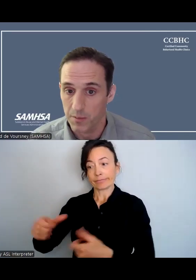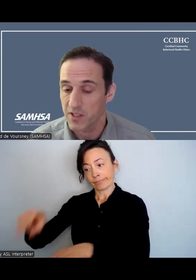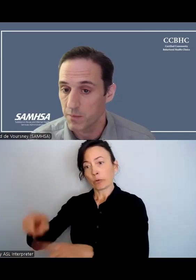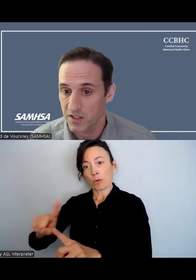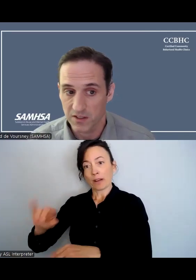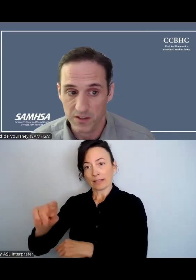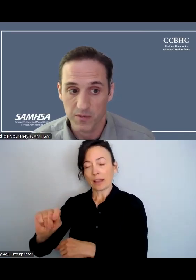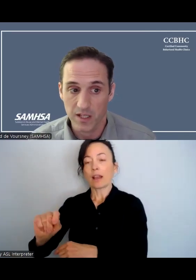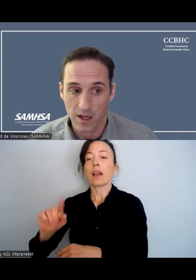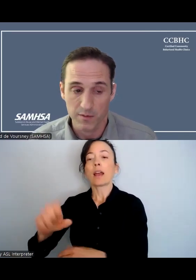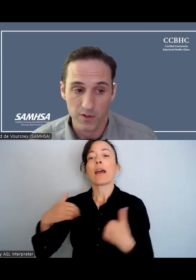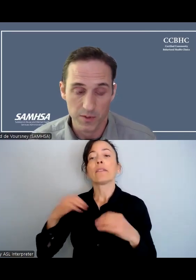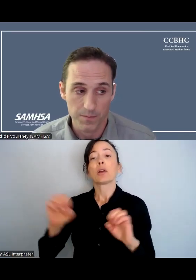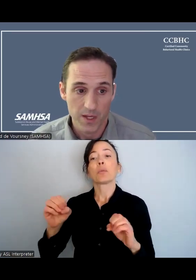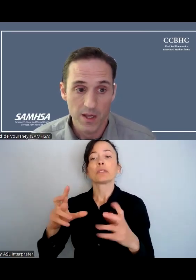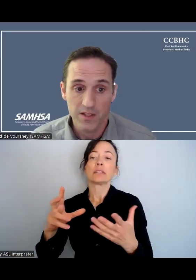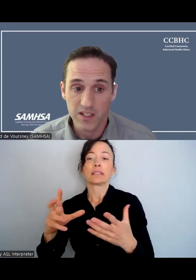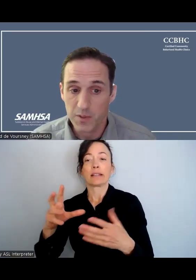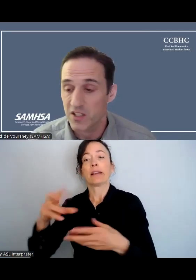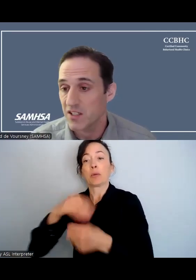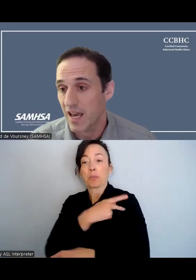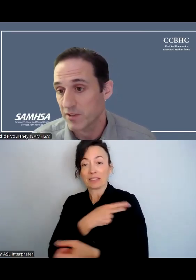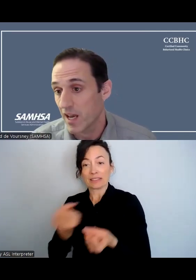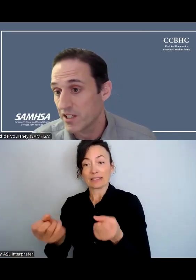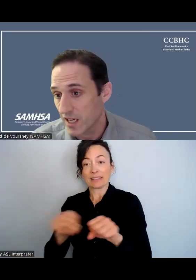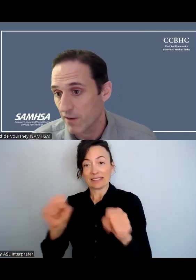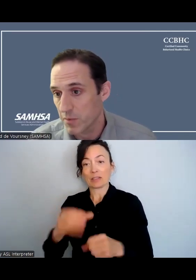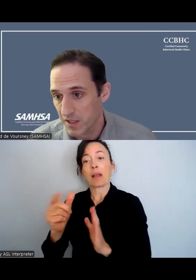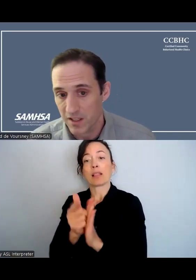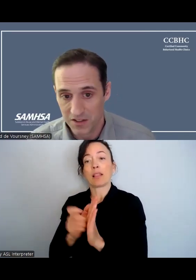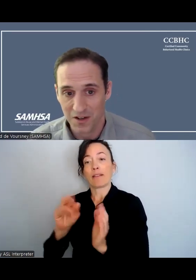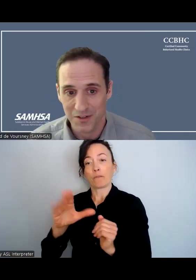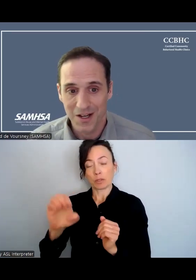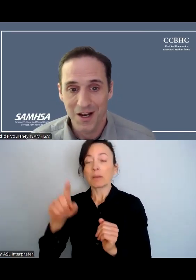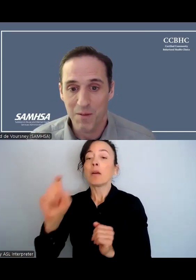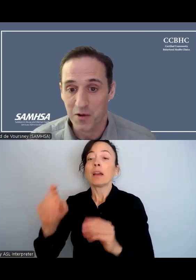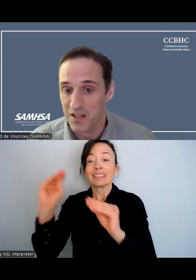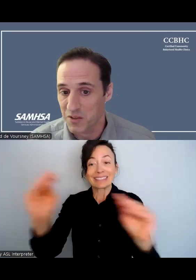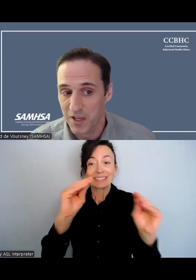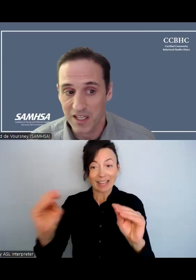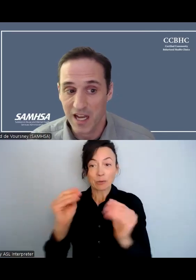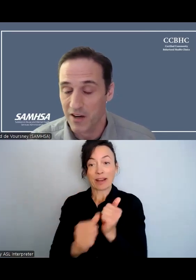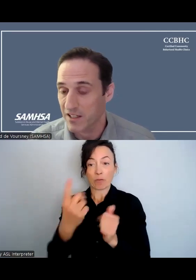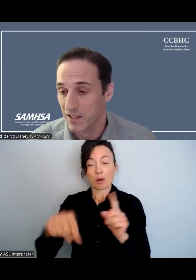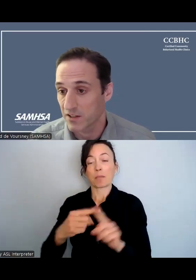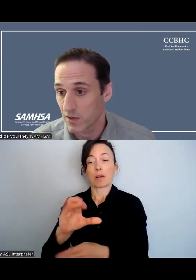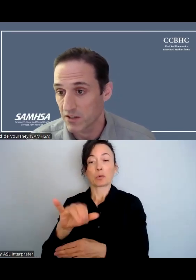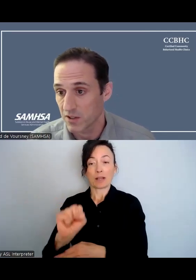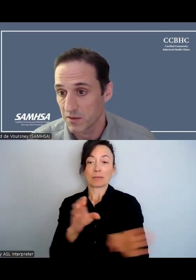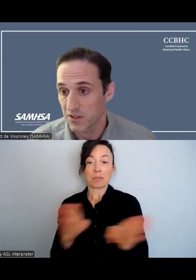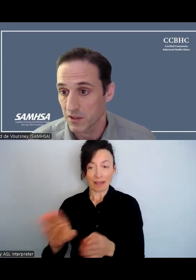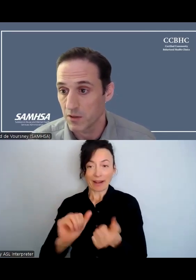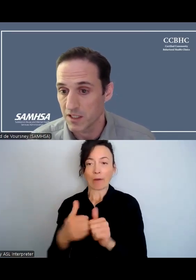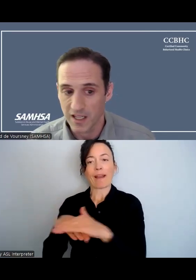emergency departments, inpatient systems, and law enforcement. CCBHCs have to educate everybody they serve about crisis planning and how to access